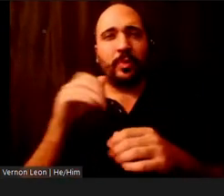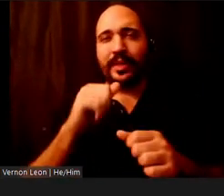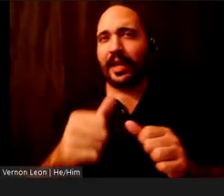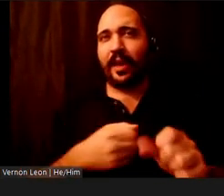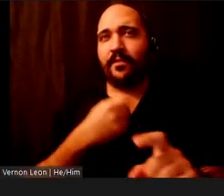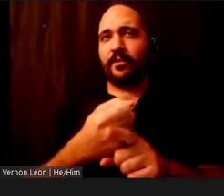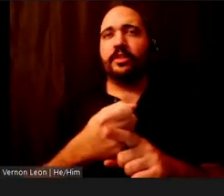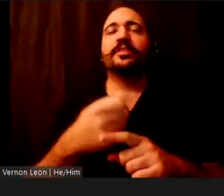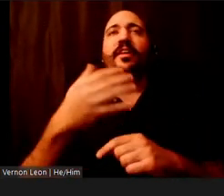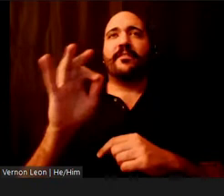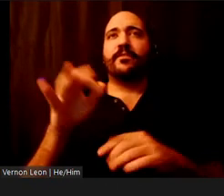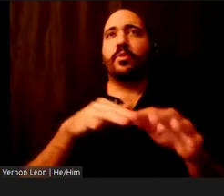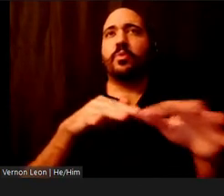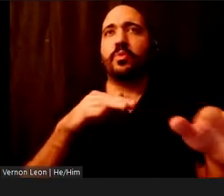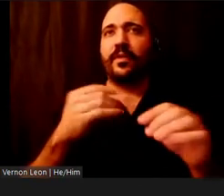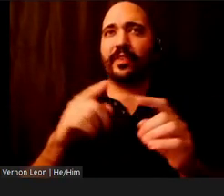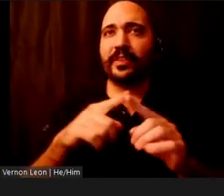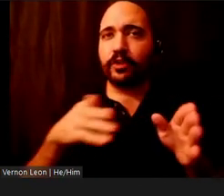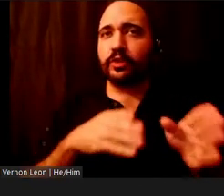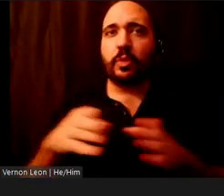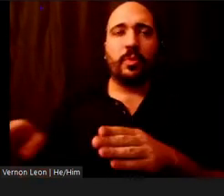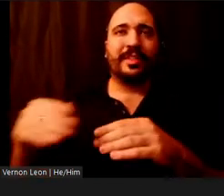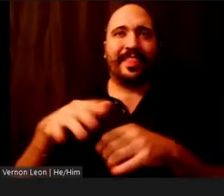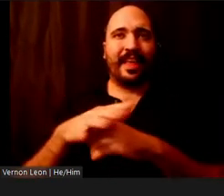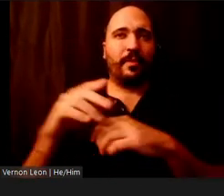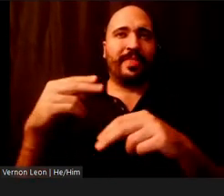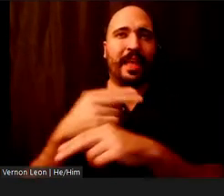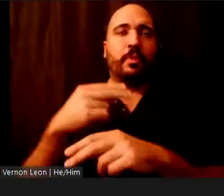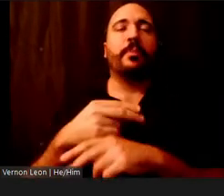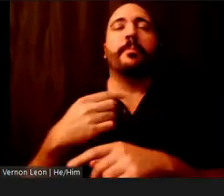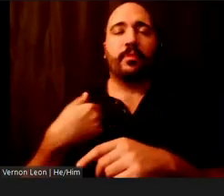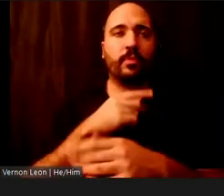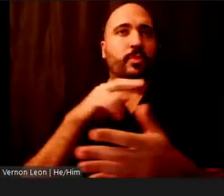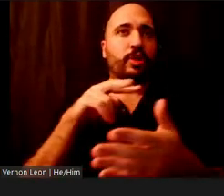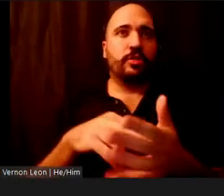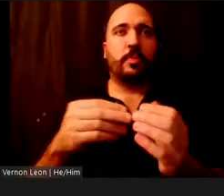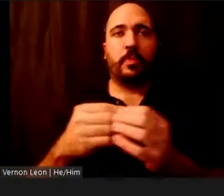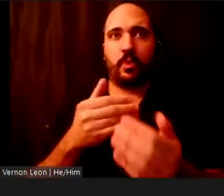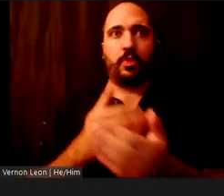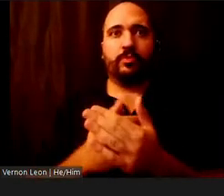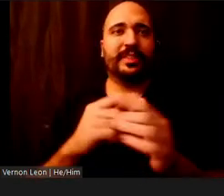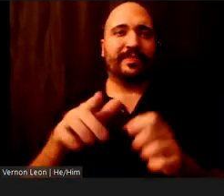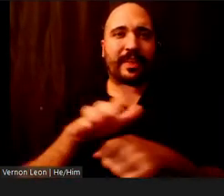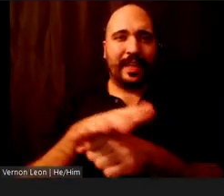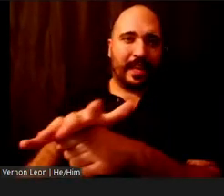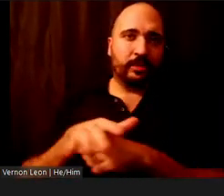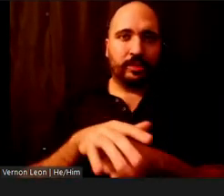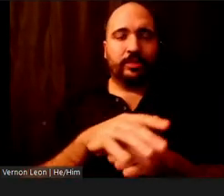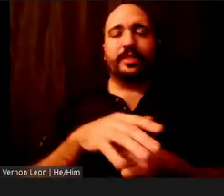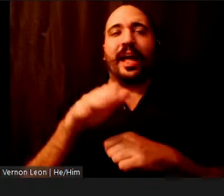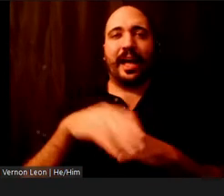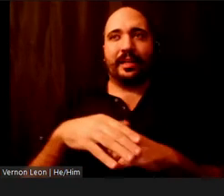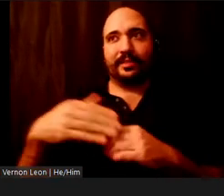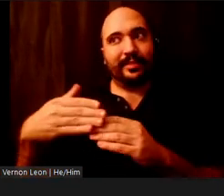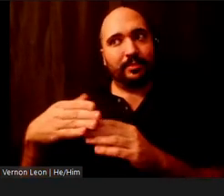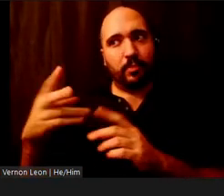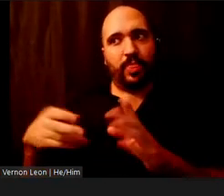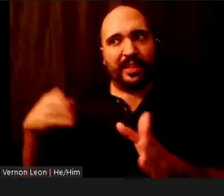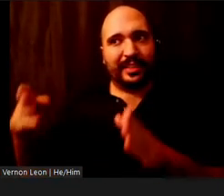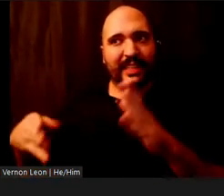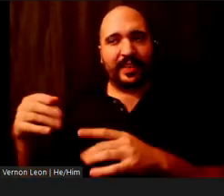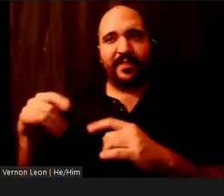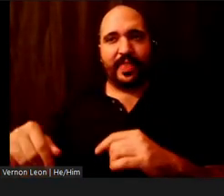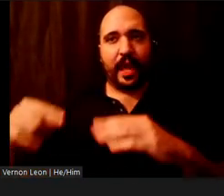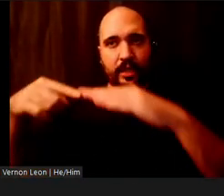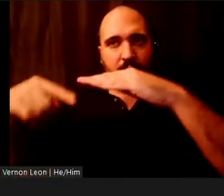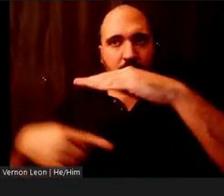noise in the neighborhoods where the highways are located. However, we will be looking more closely at the neighborhoods adjacent to both sides of the tunnels. Preliminary analysis